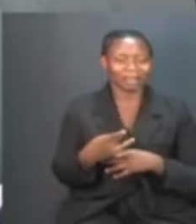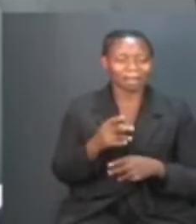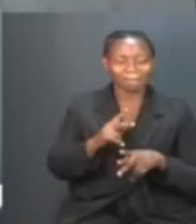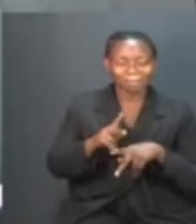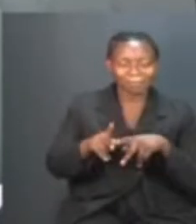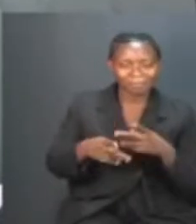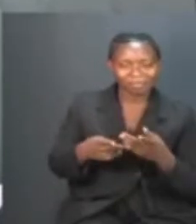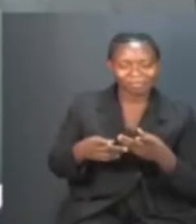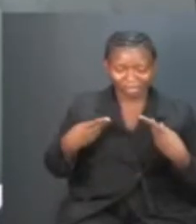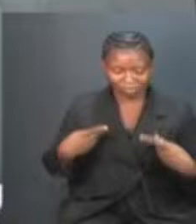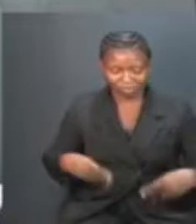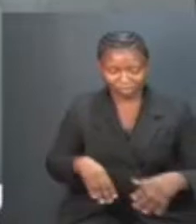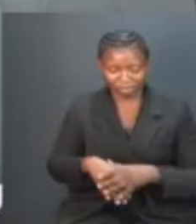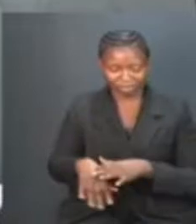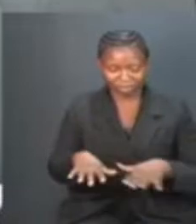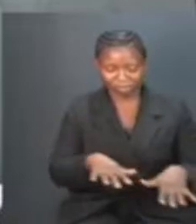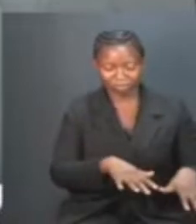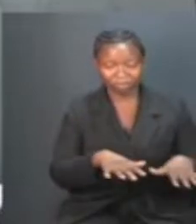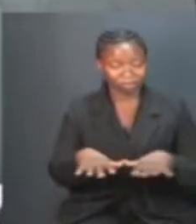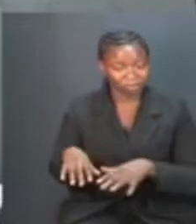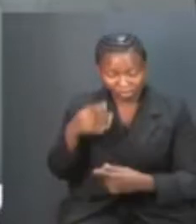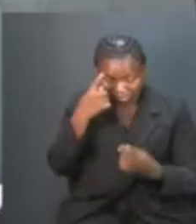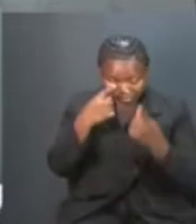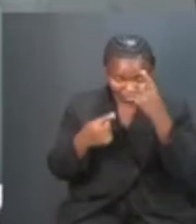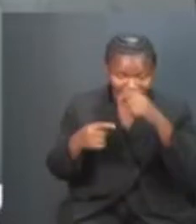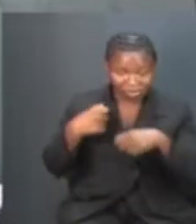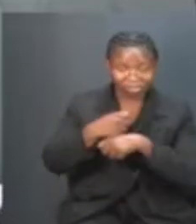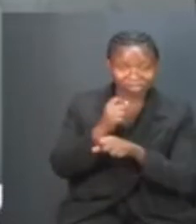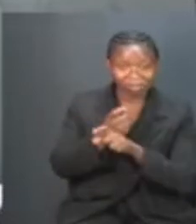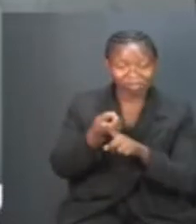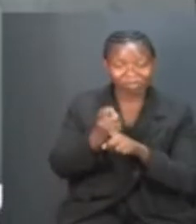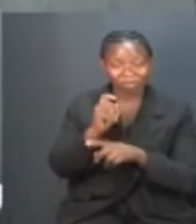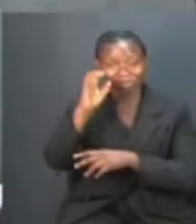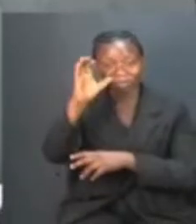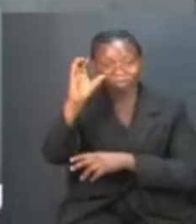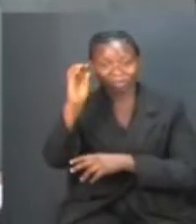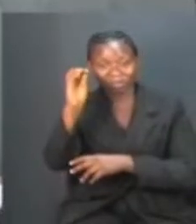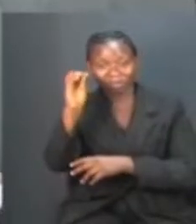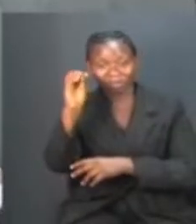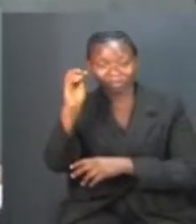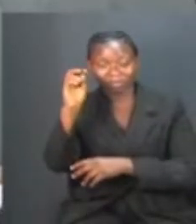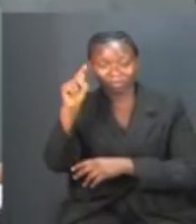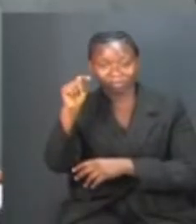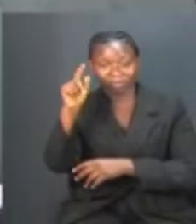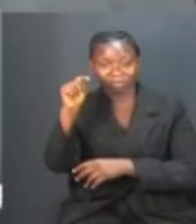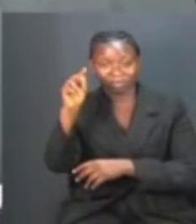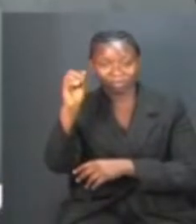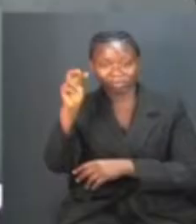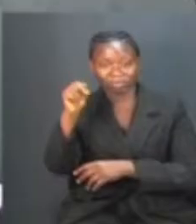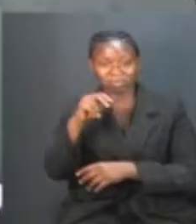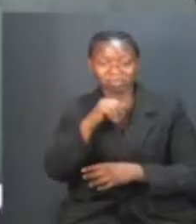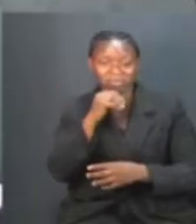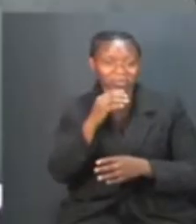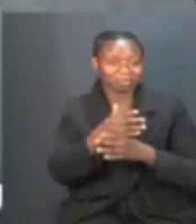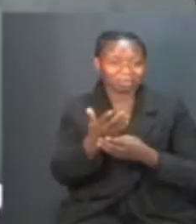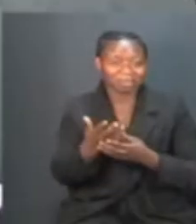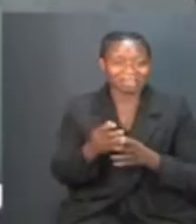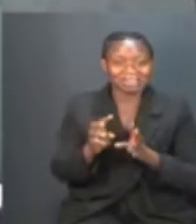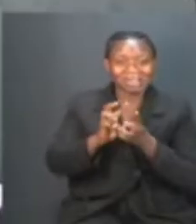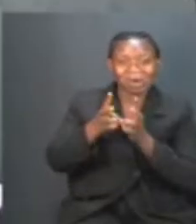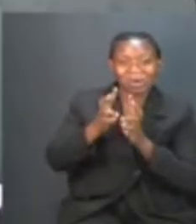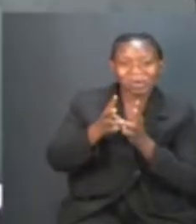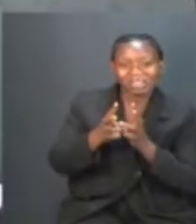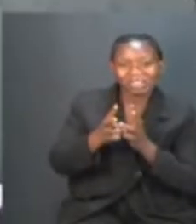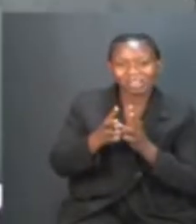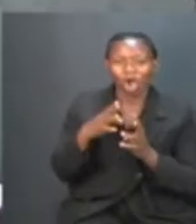wear smoke, because it's made from cotton, Mr. Speaker, it doesn't matter the weather,